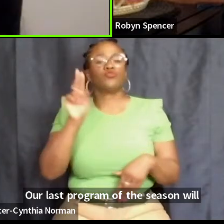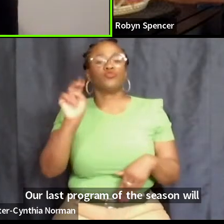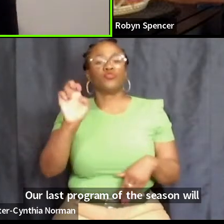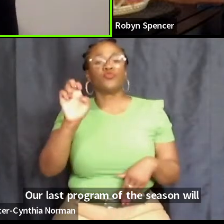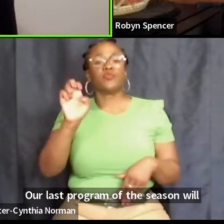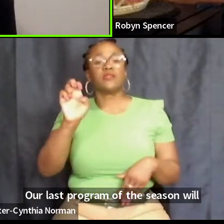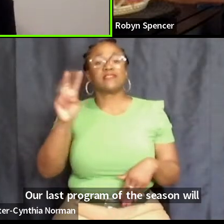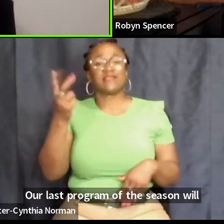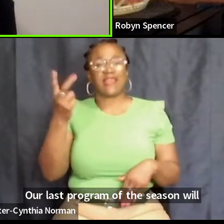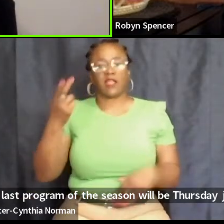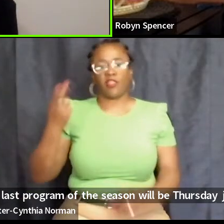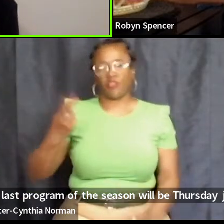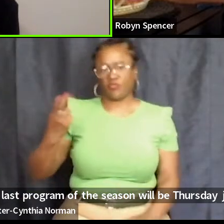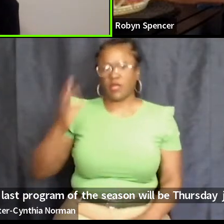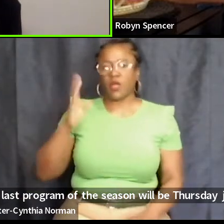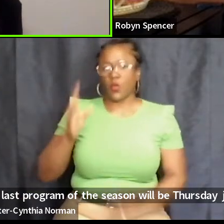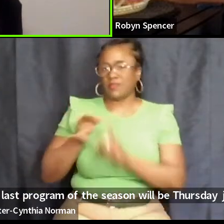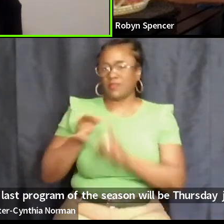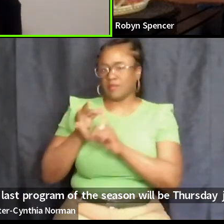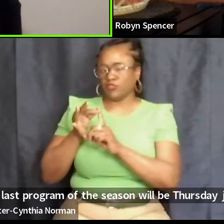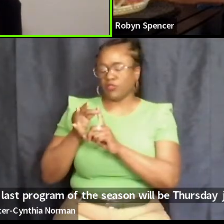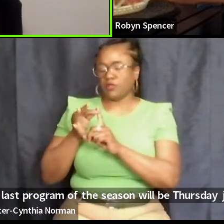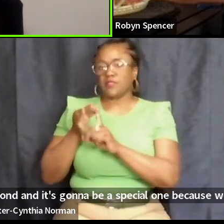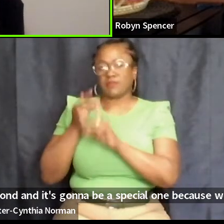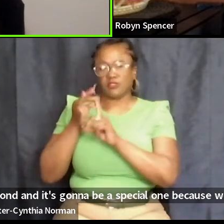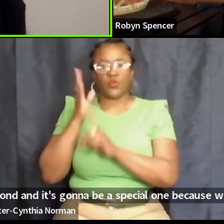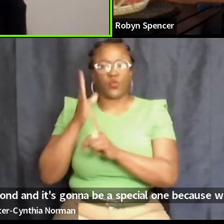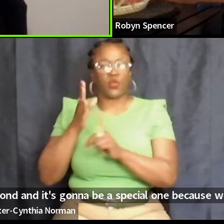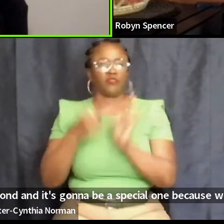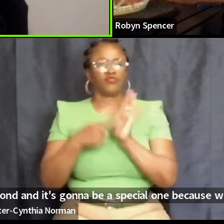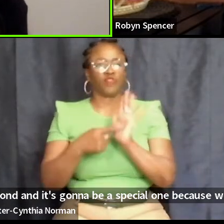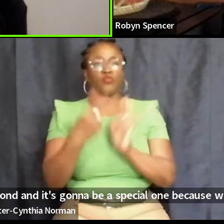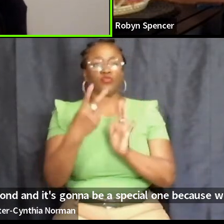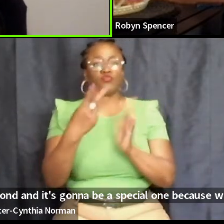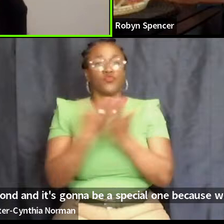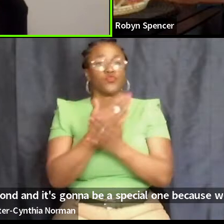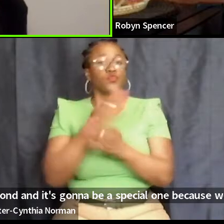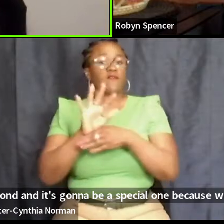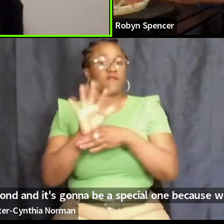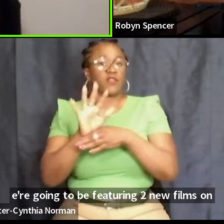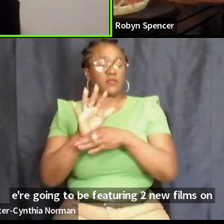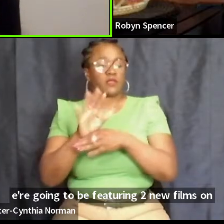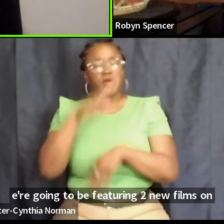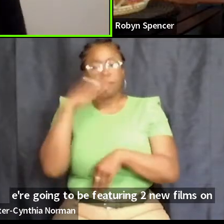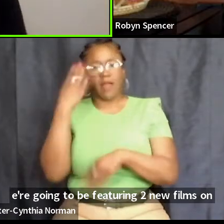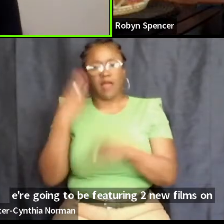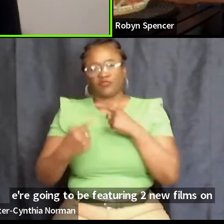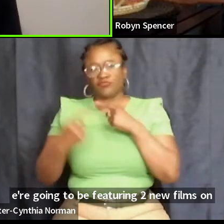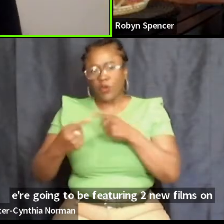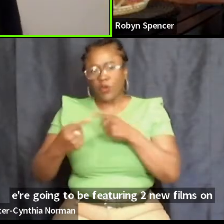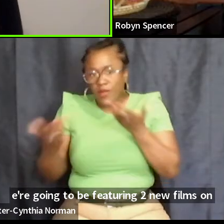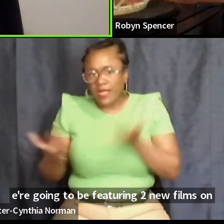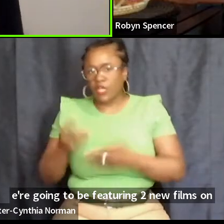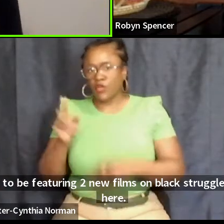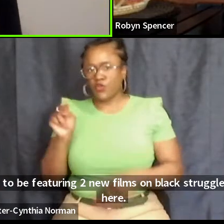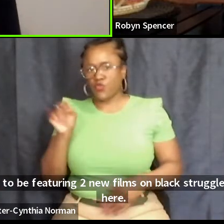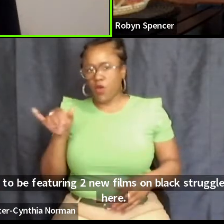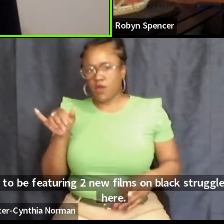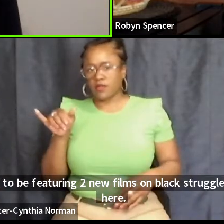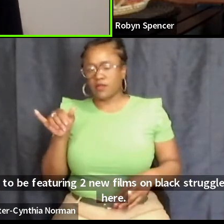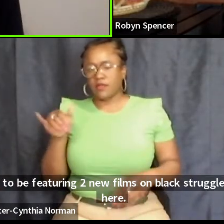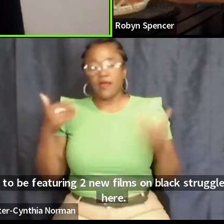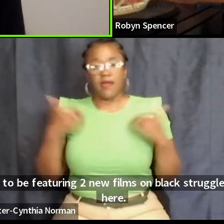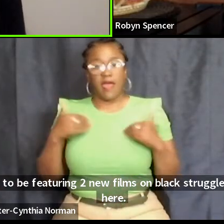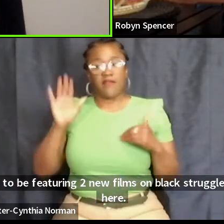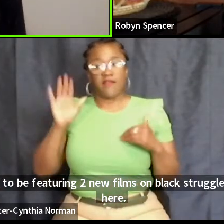and it's going to be a special one because we're going to be featuring two new films on Black struggle right here in New York and have their